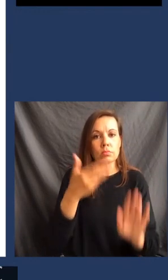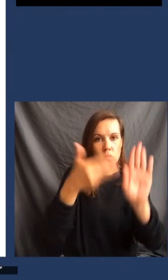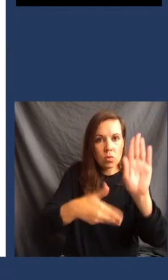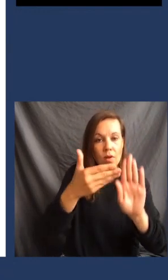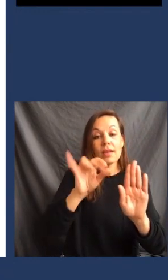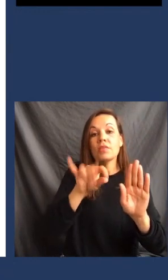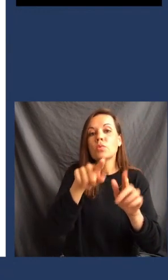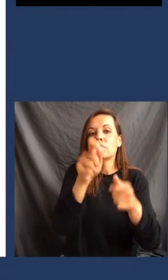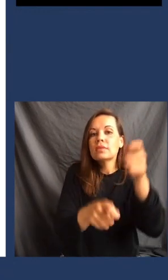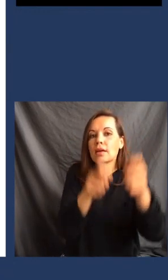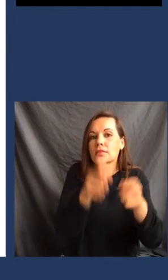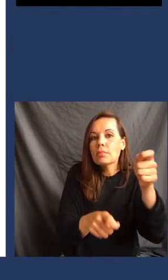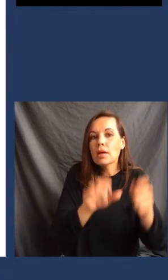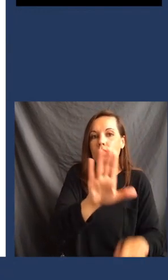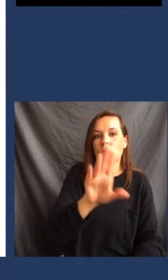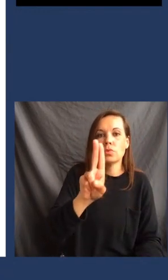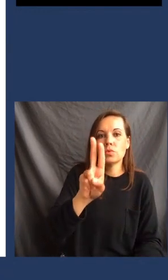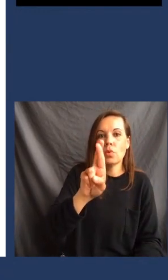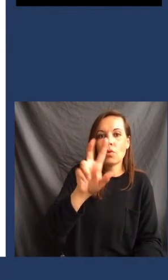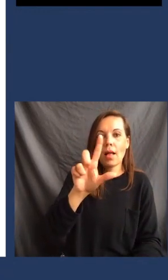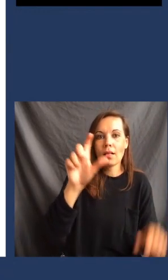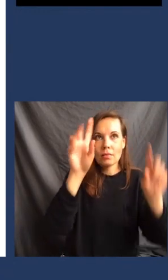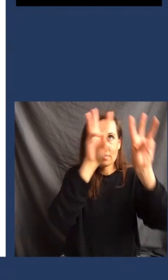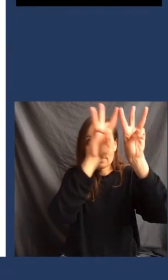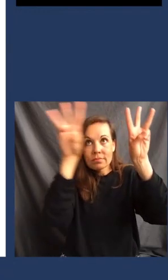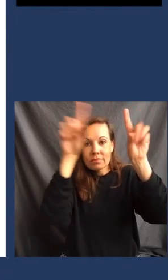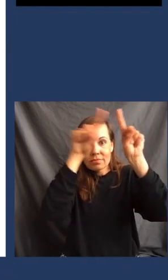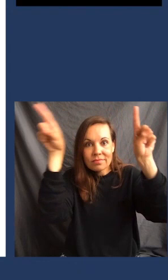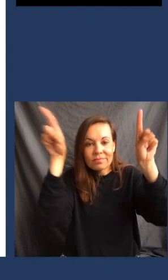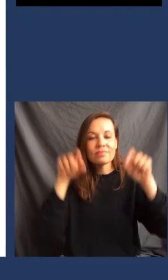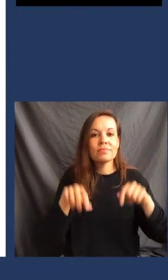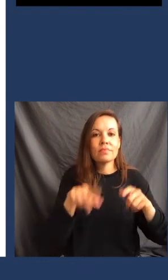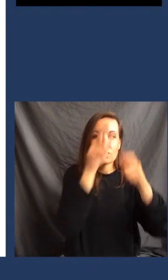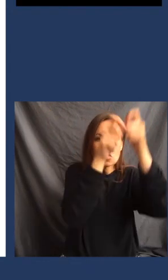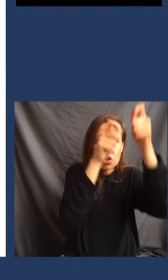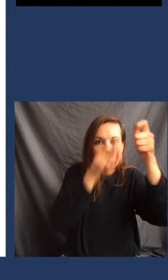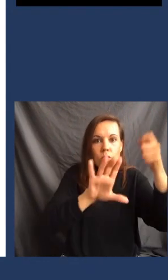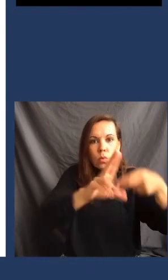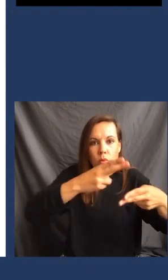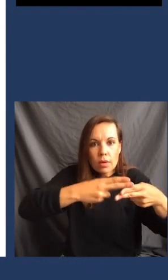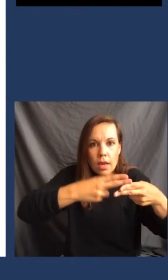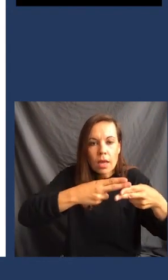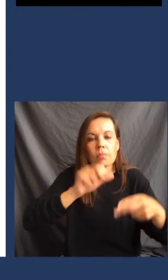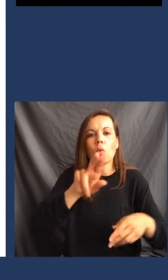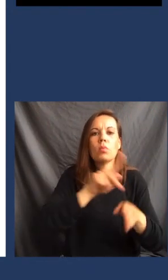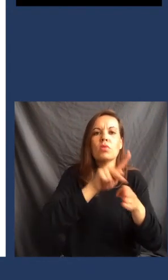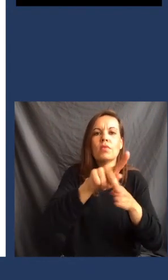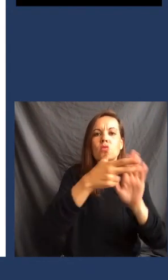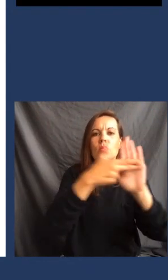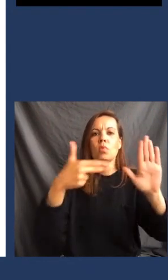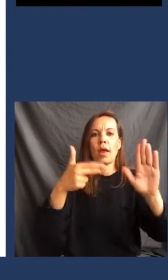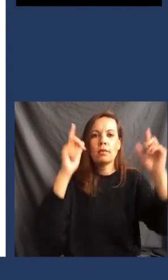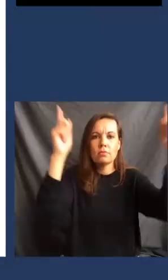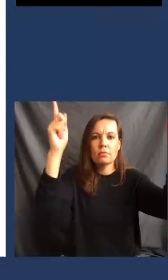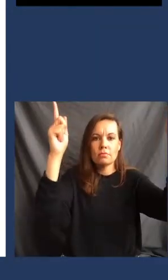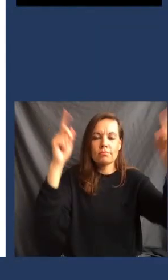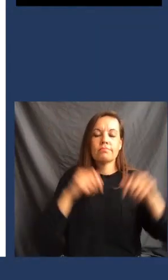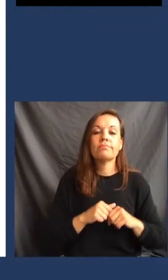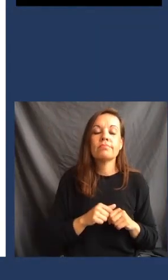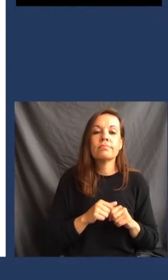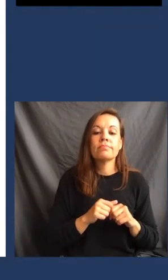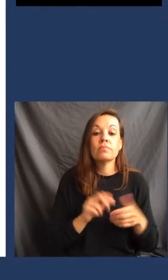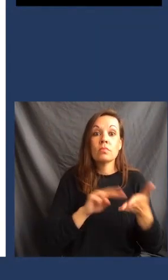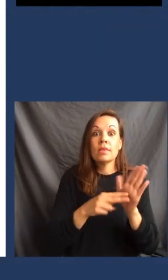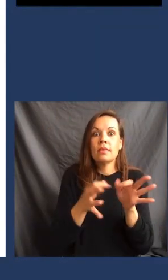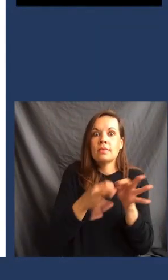by customizing your profile URL using a variation of your name and or your professional brand. This also